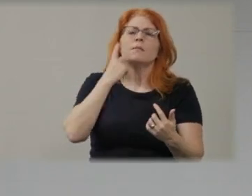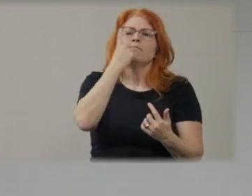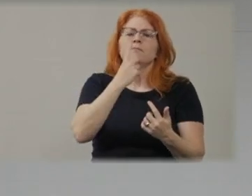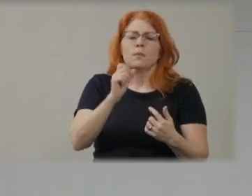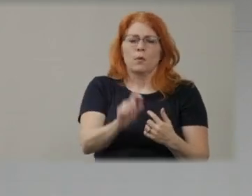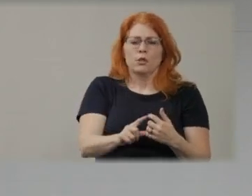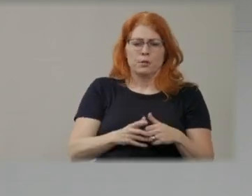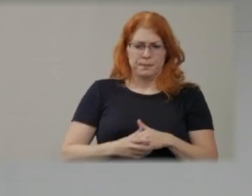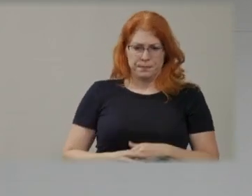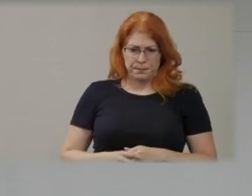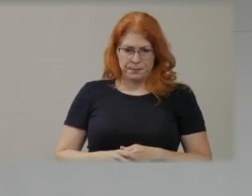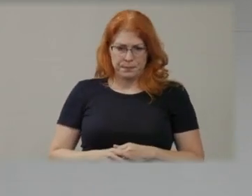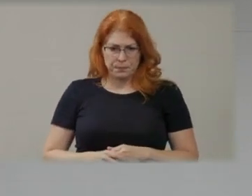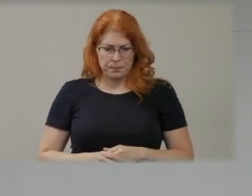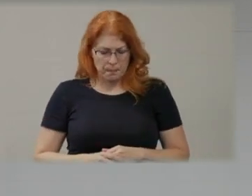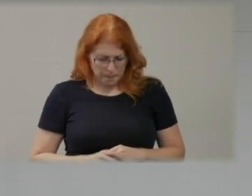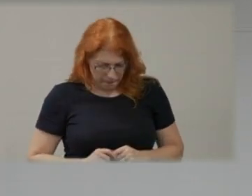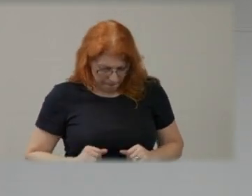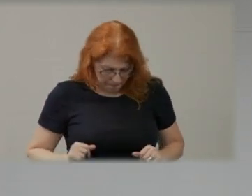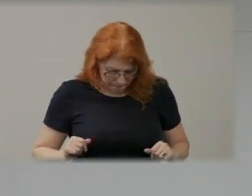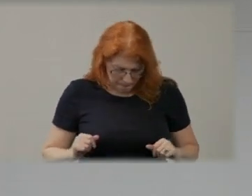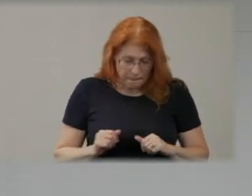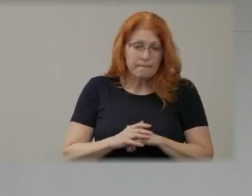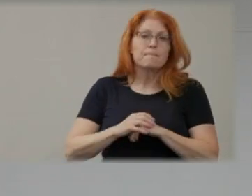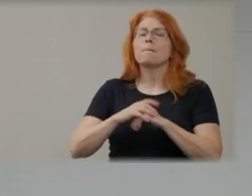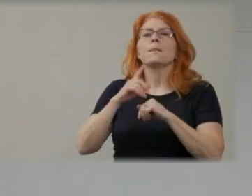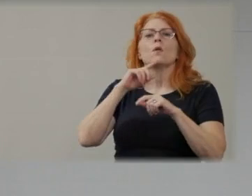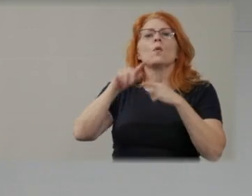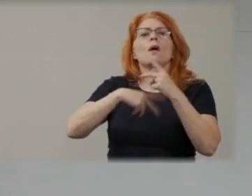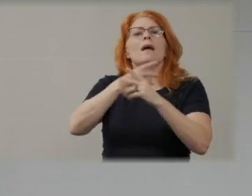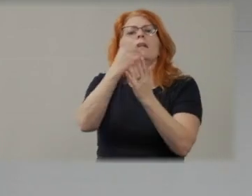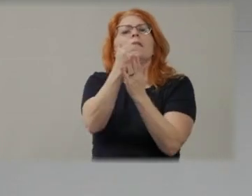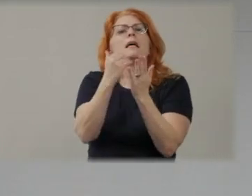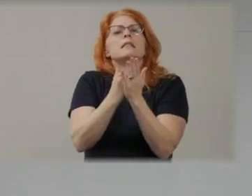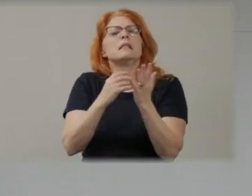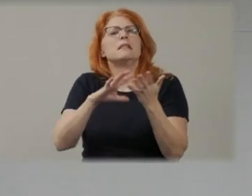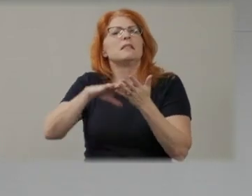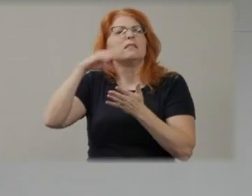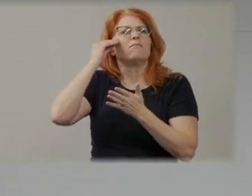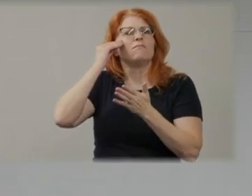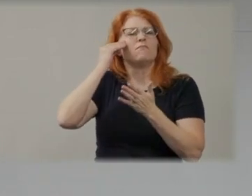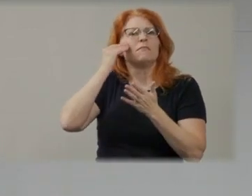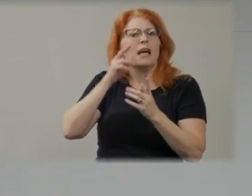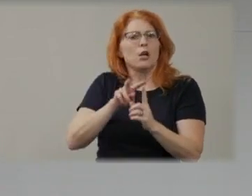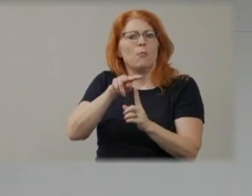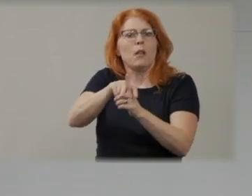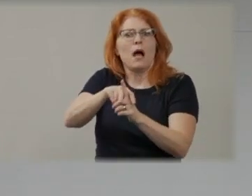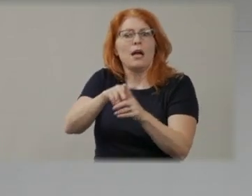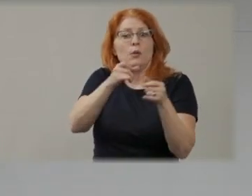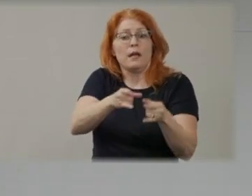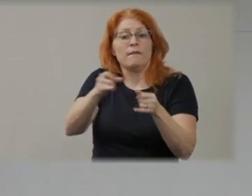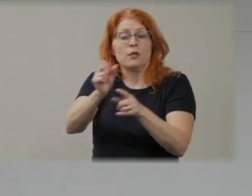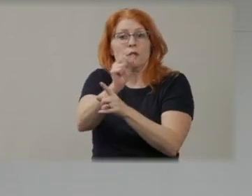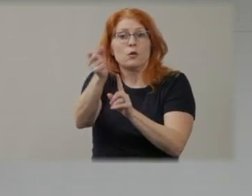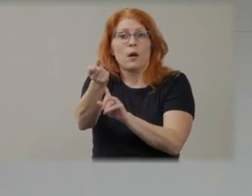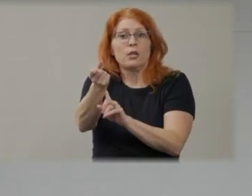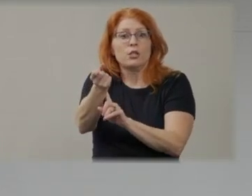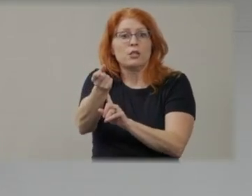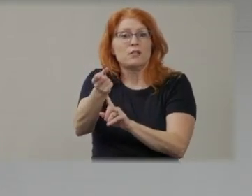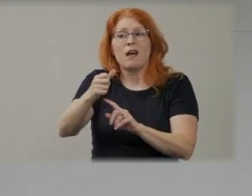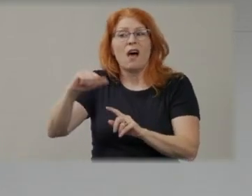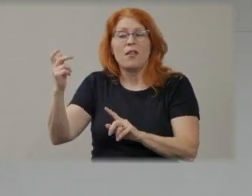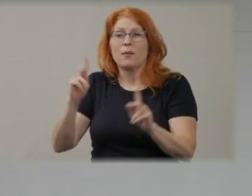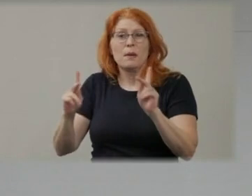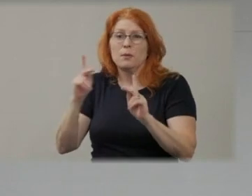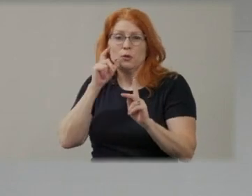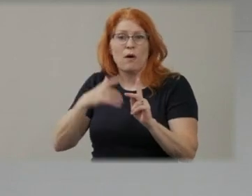this: what kind of lessons can we take to apply to those individual situations when others may not be feeling the